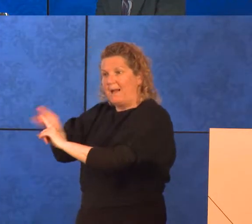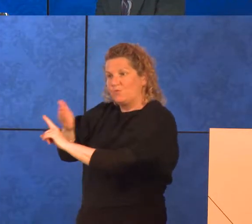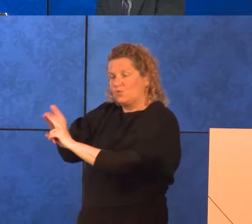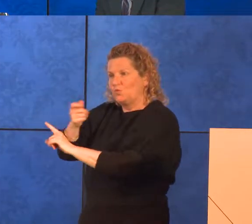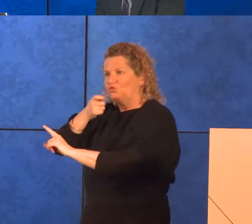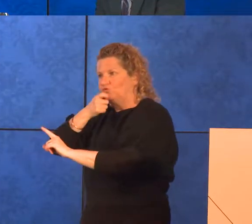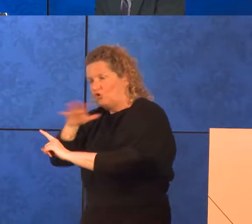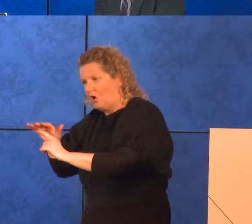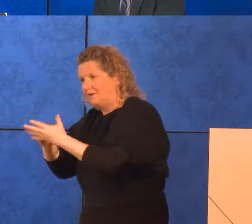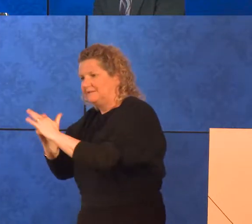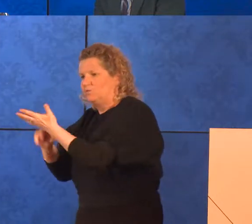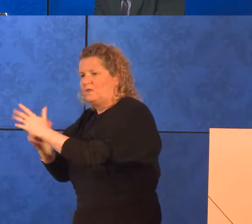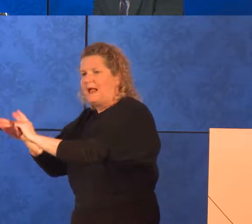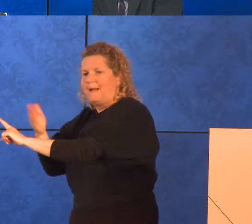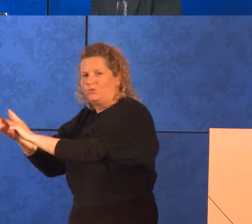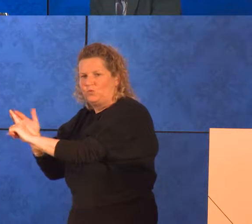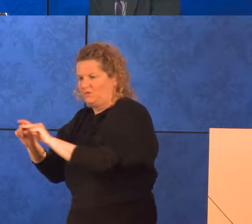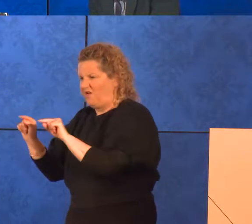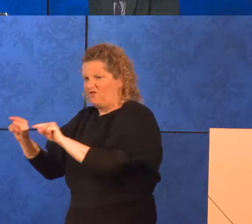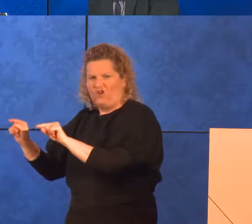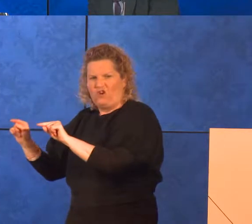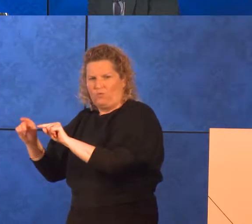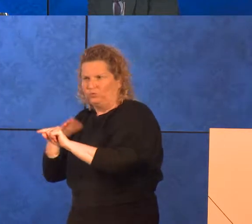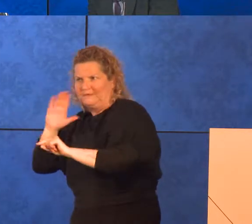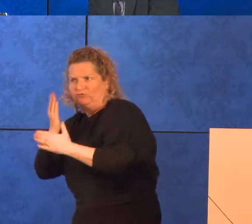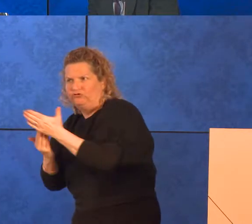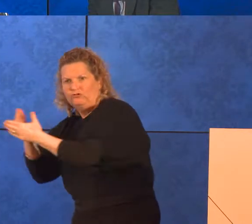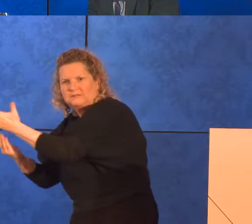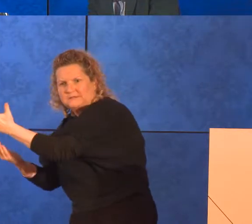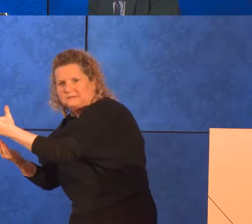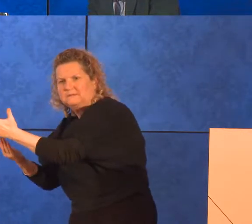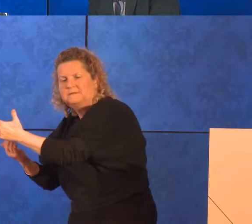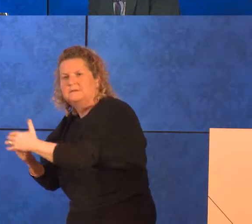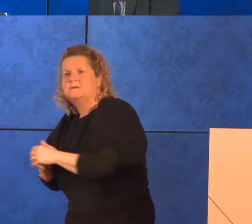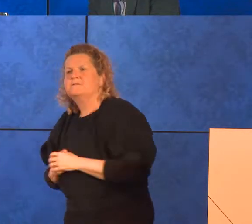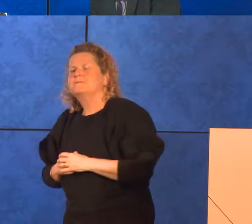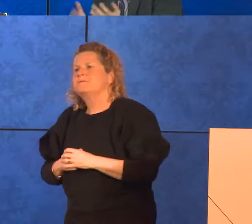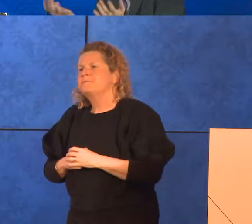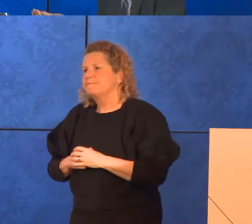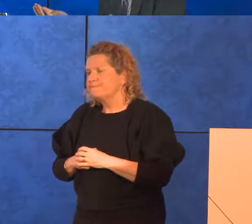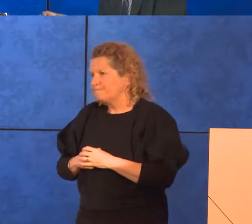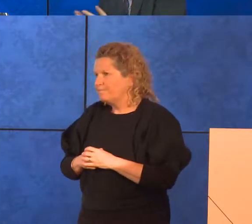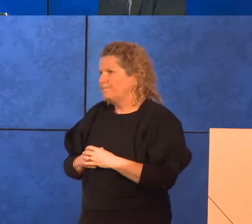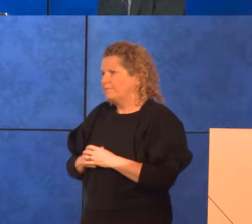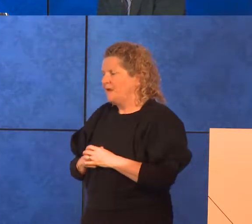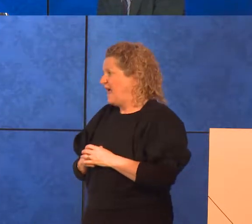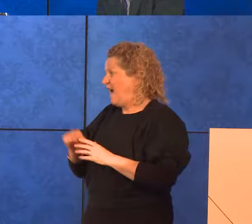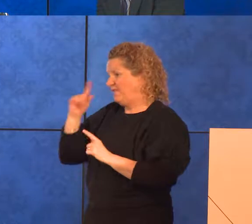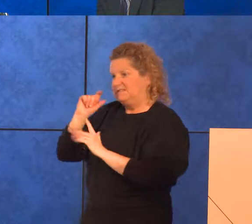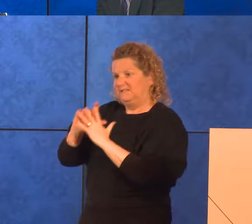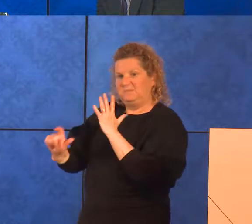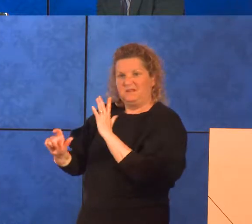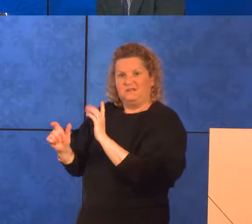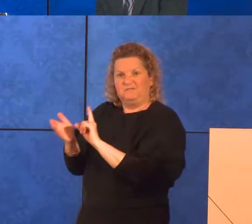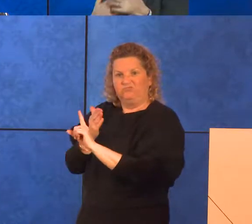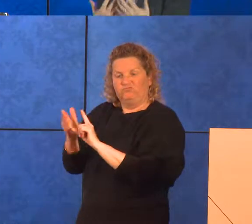child sexual abuse, institutional responses of child sexual abuse. And I understand will be similar in this Royal